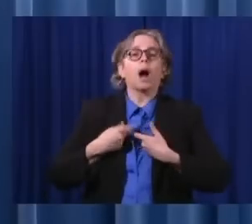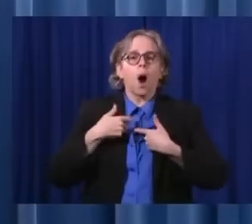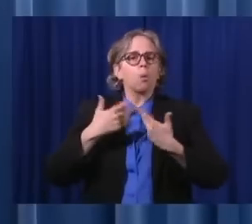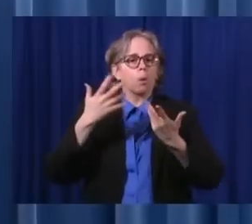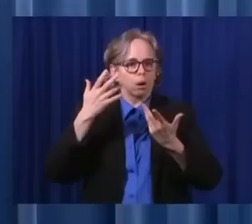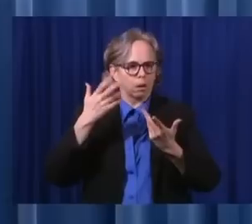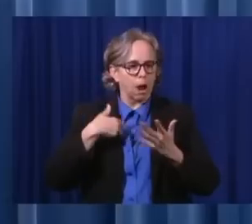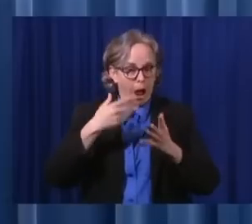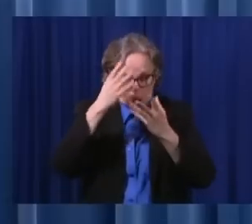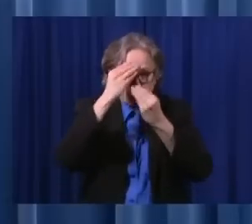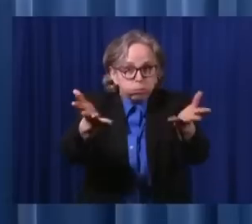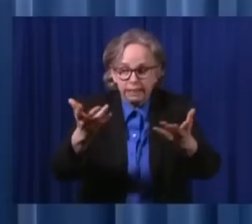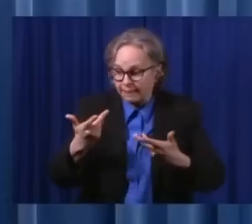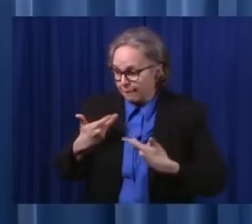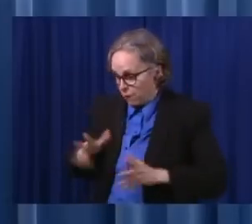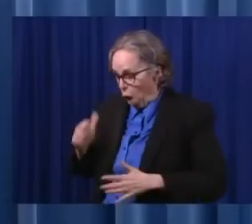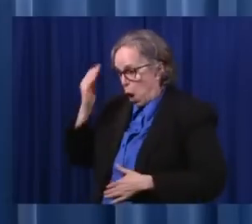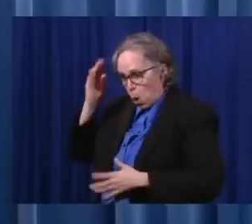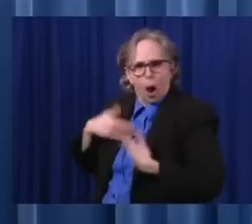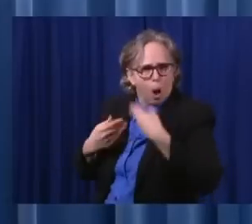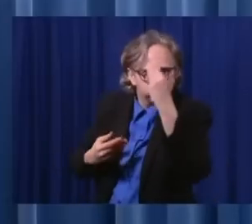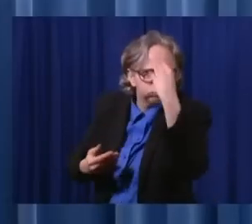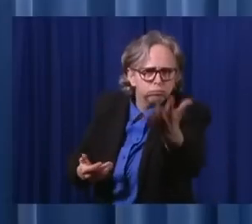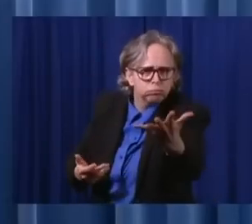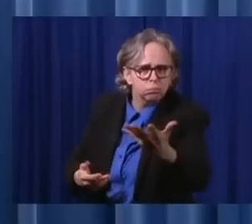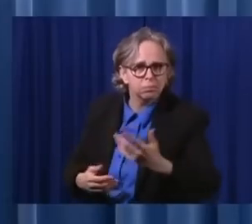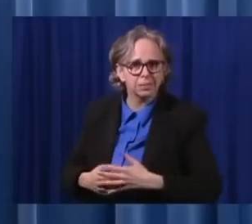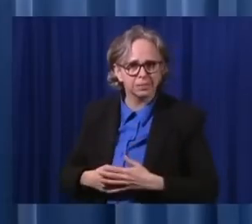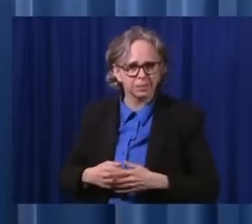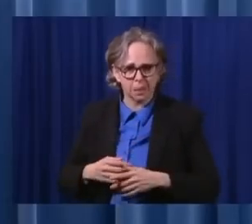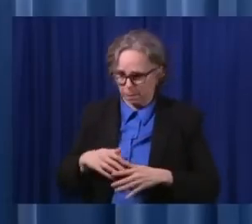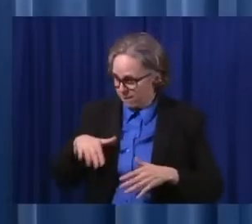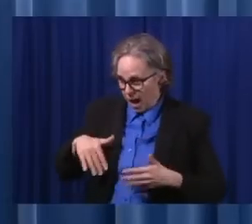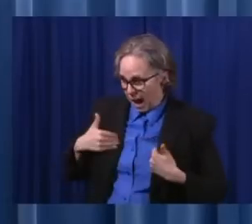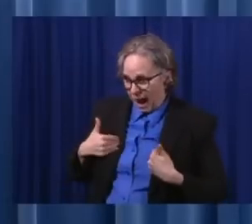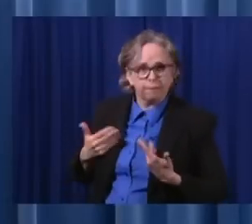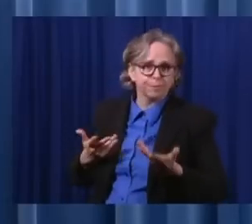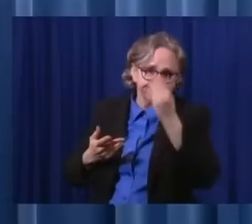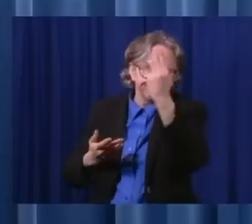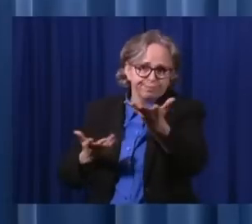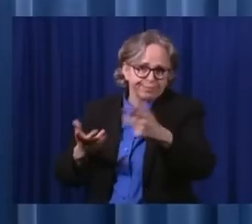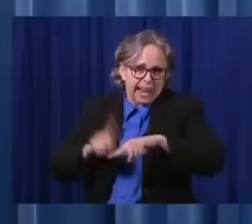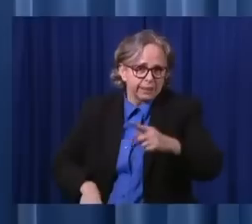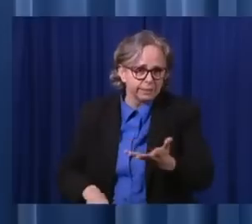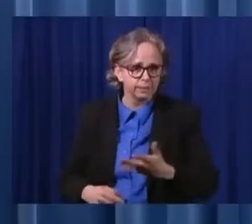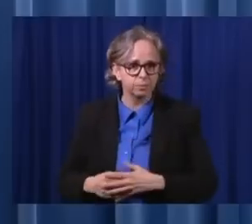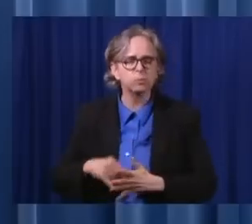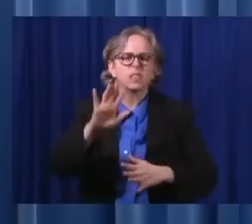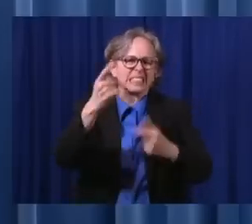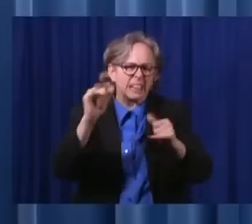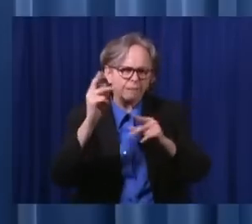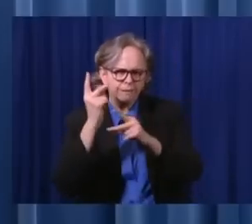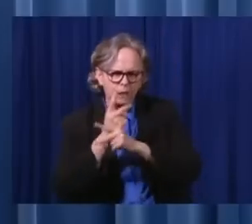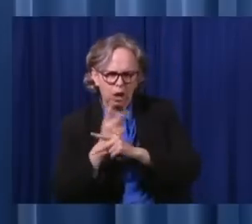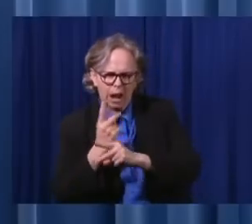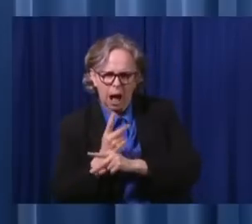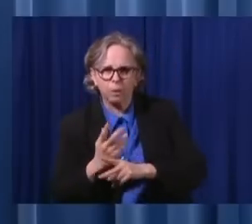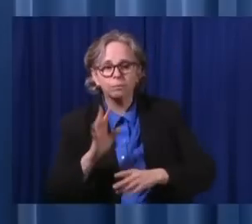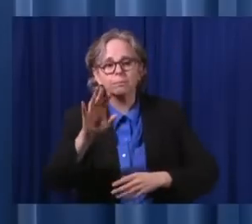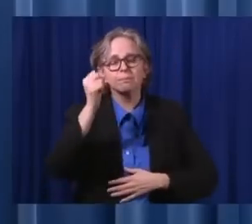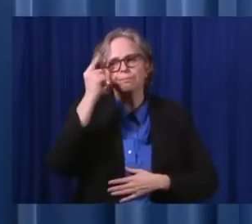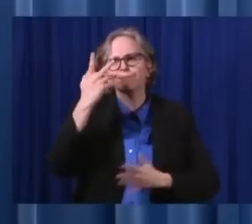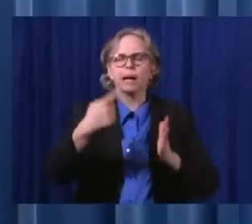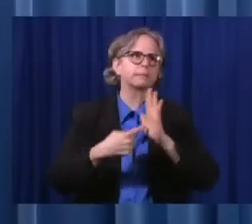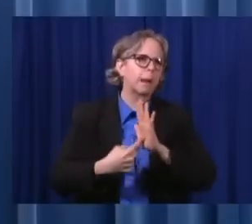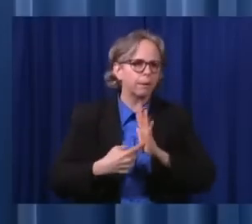we can certainly do that. I mean, we've come up with the percentage of people who have died, for example. That